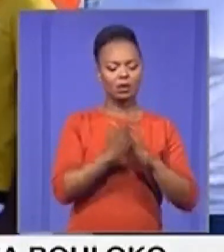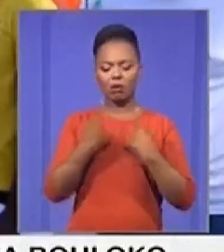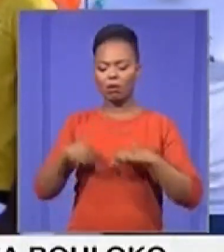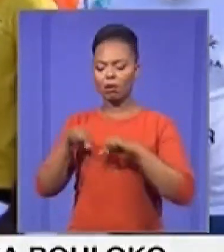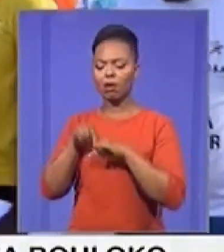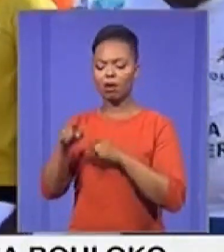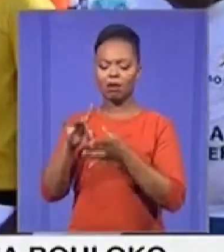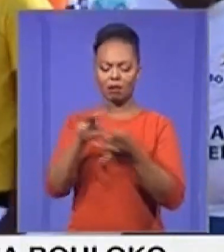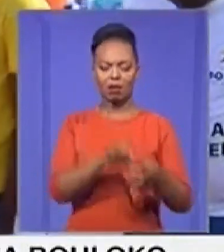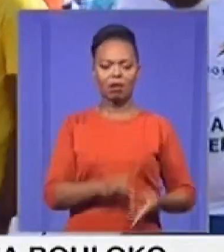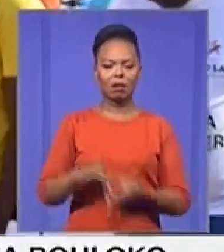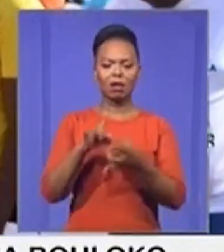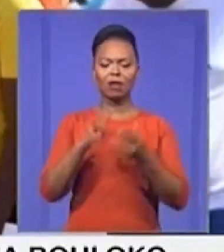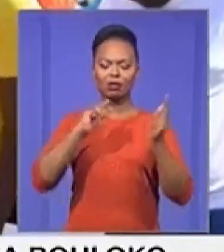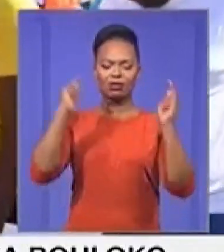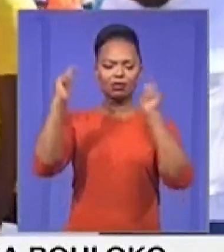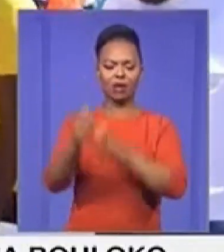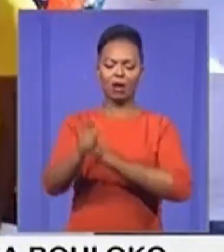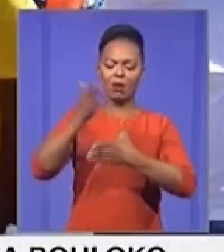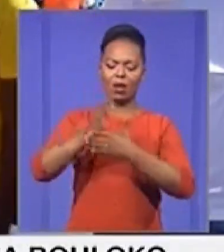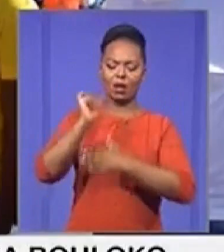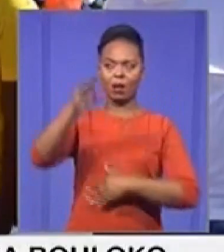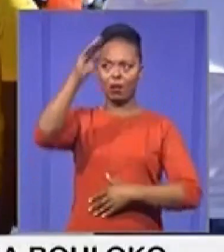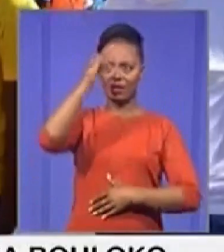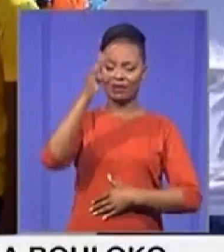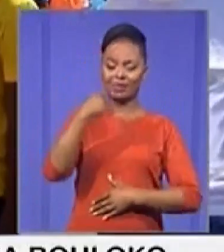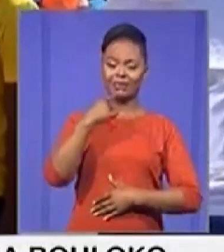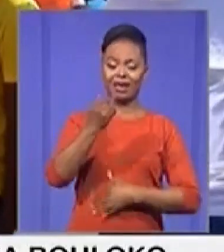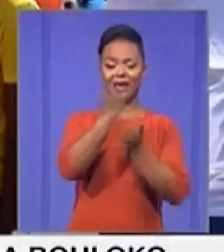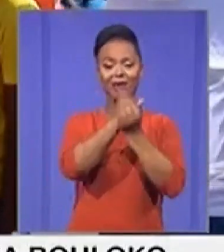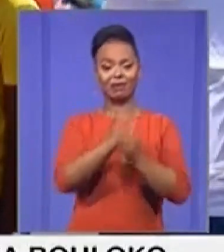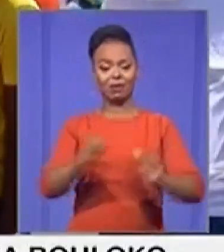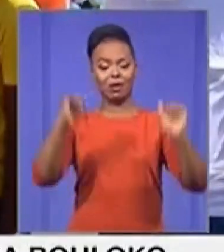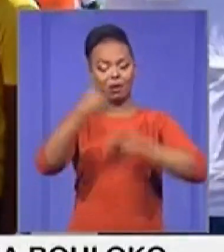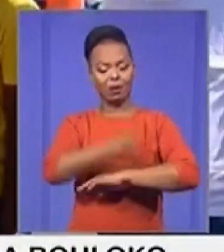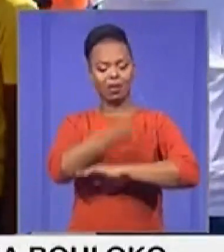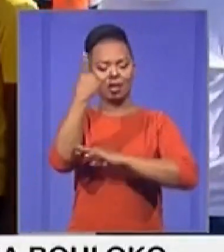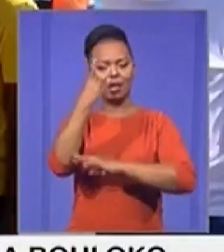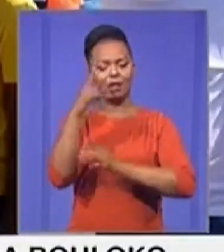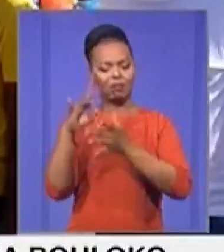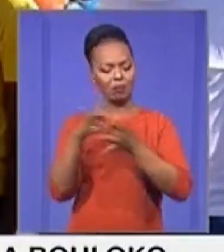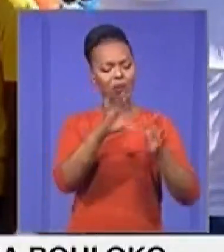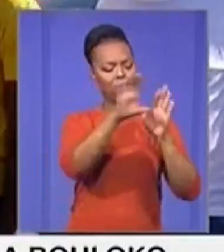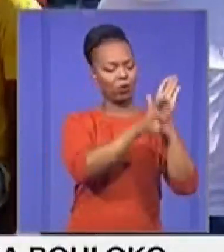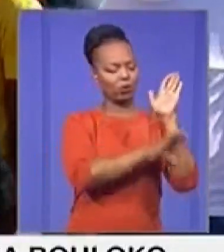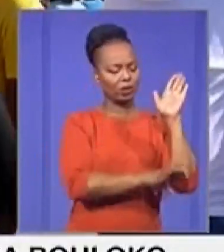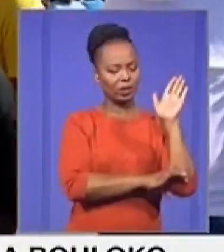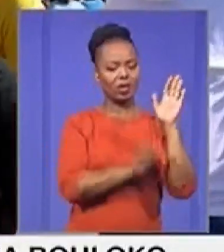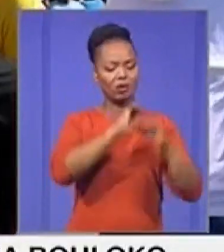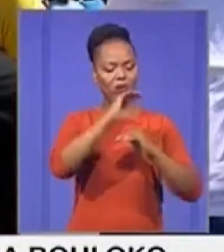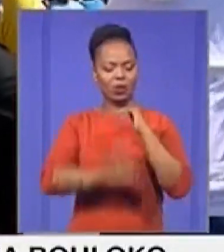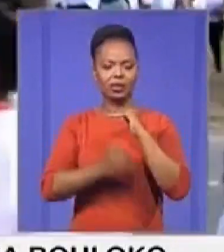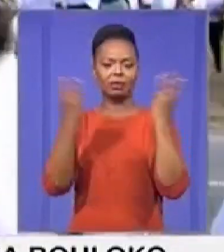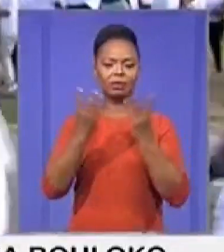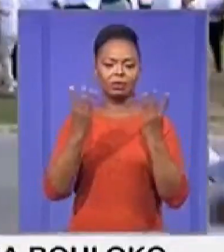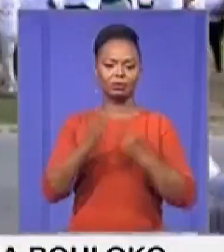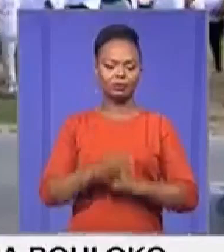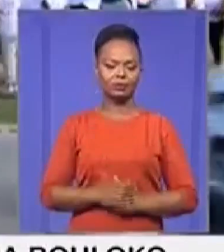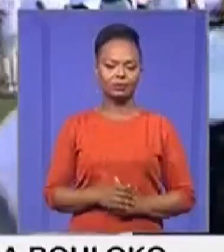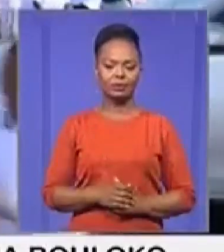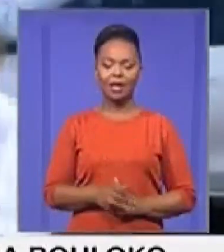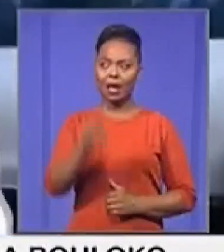fetole ka mokgwa mapodisa bereka teng gore ga re bua ka Freedom Day re le bua ka constitution ra itse gore e sireletsa matshelo a batho.